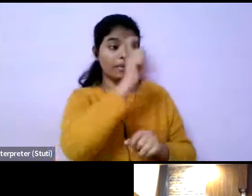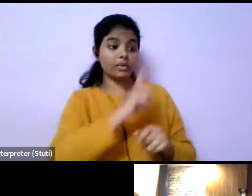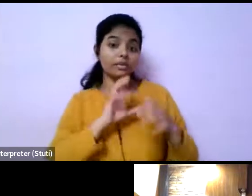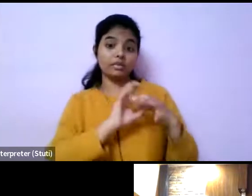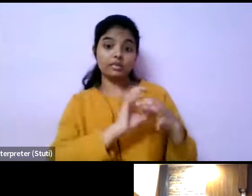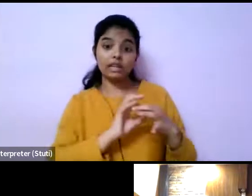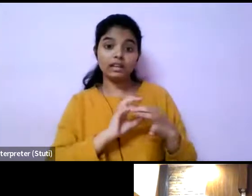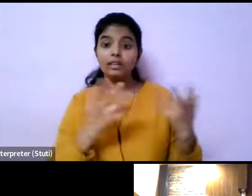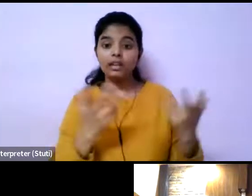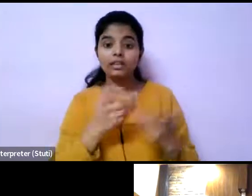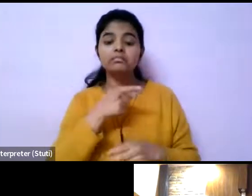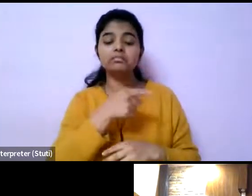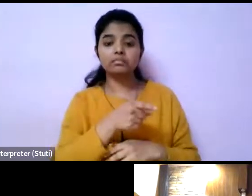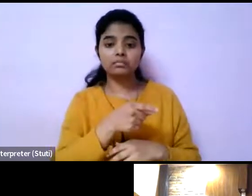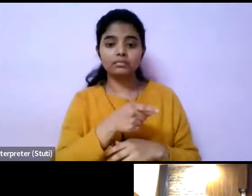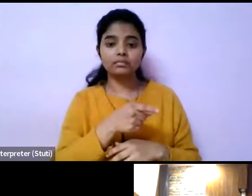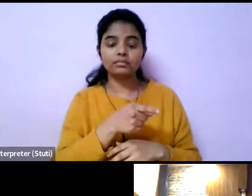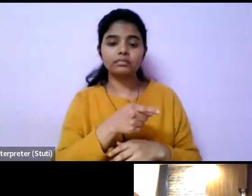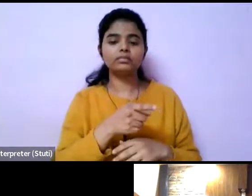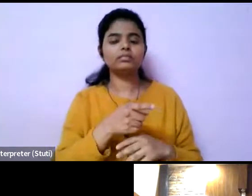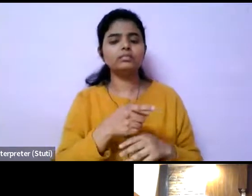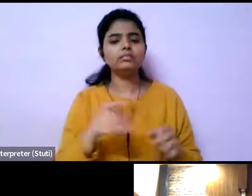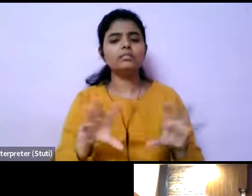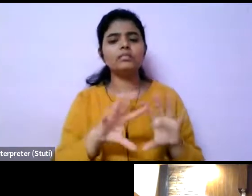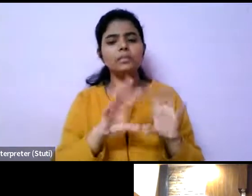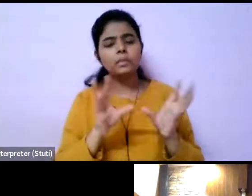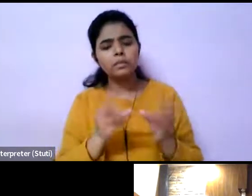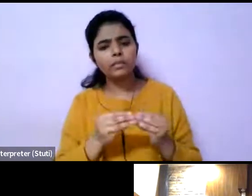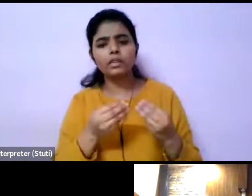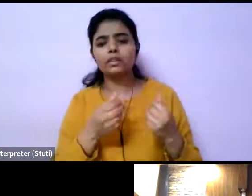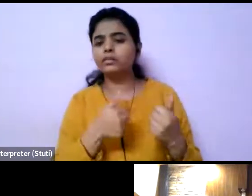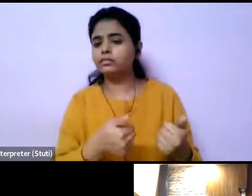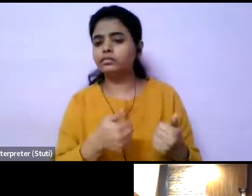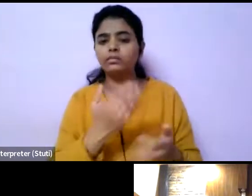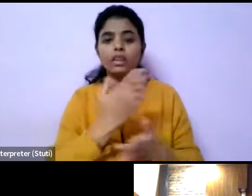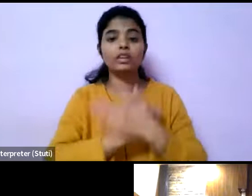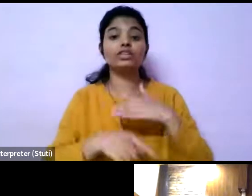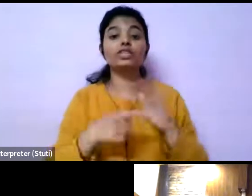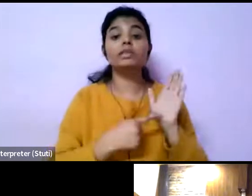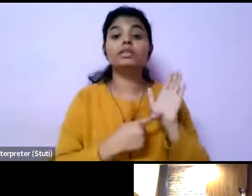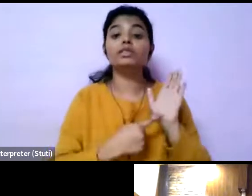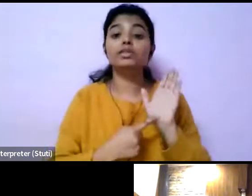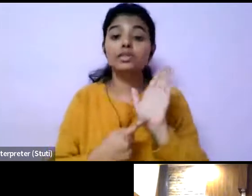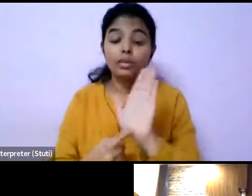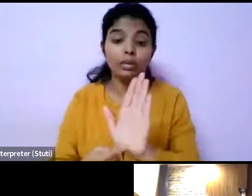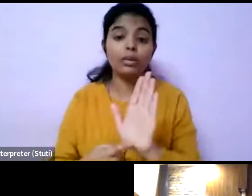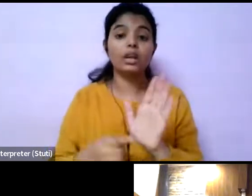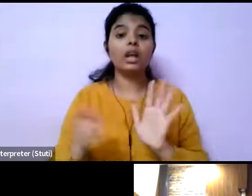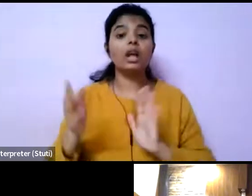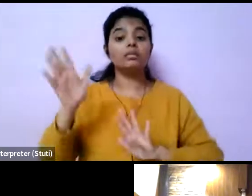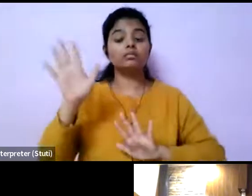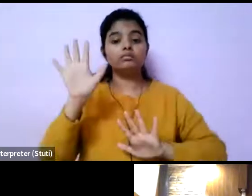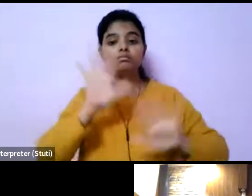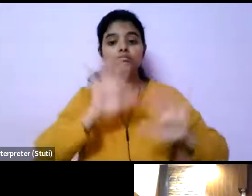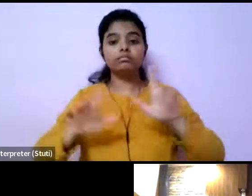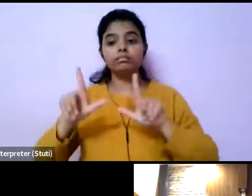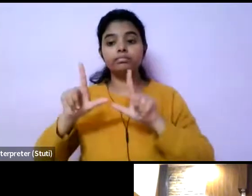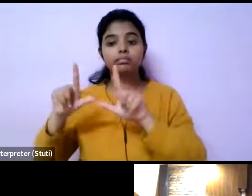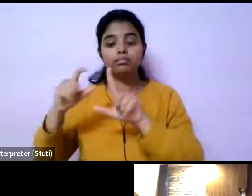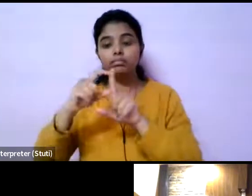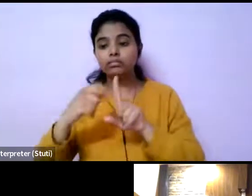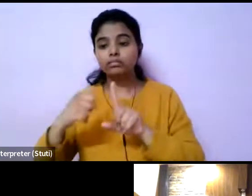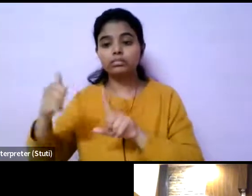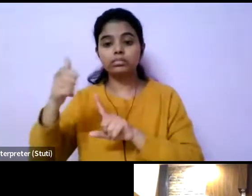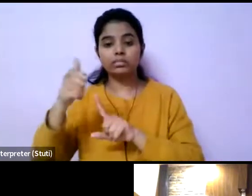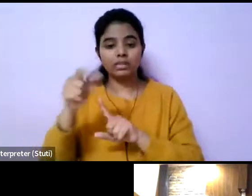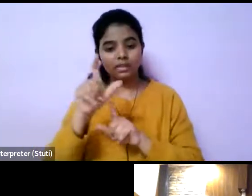and whether at all, disability representation should be there in theater. If yes, why? If not,